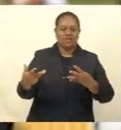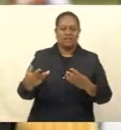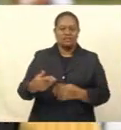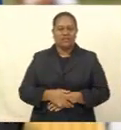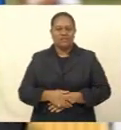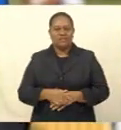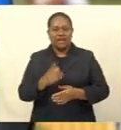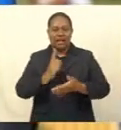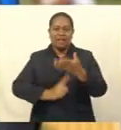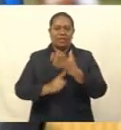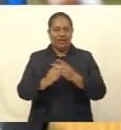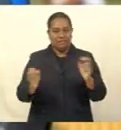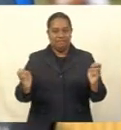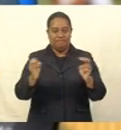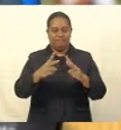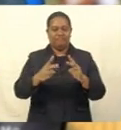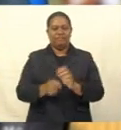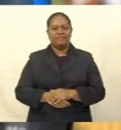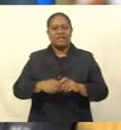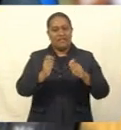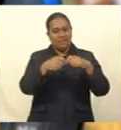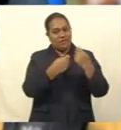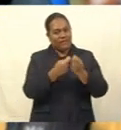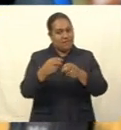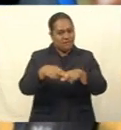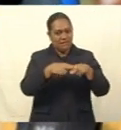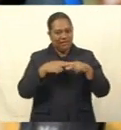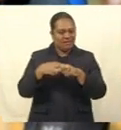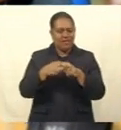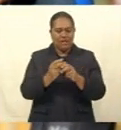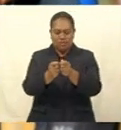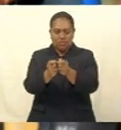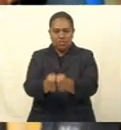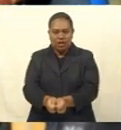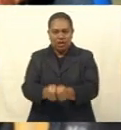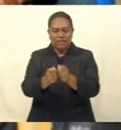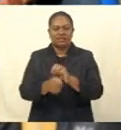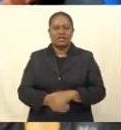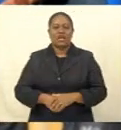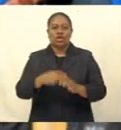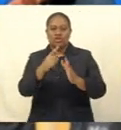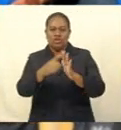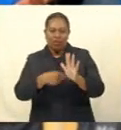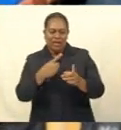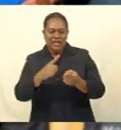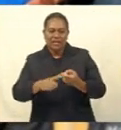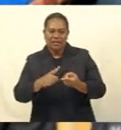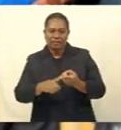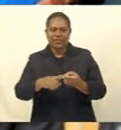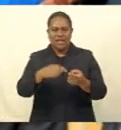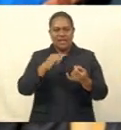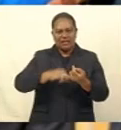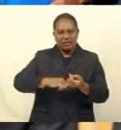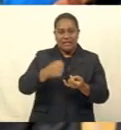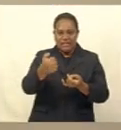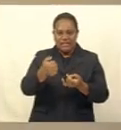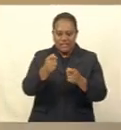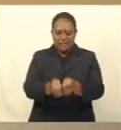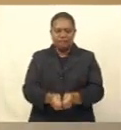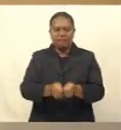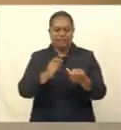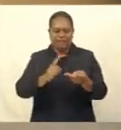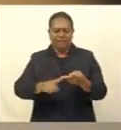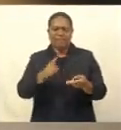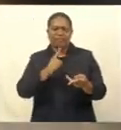in Sydney. The Silktails scored 6 converted tries with Choweli Wulabo, Maika Serulevu, Ratu